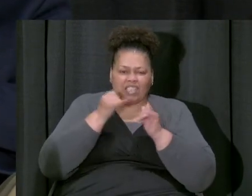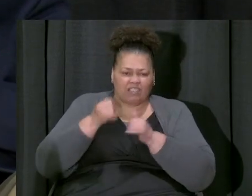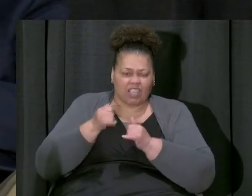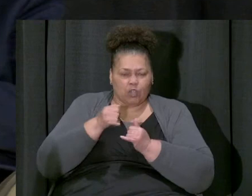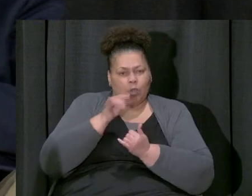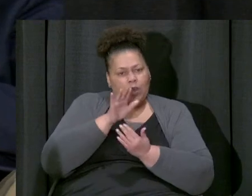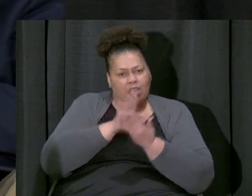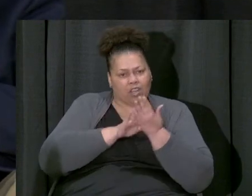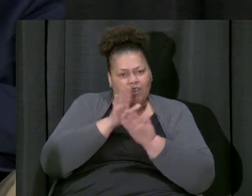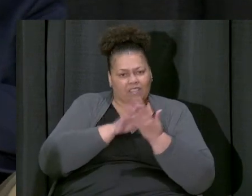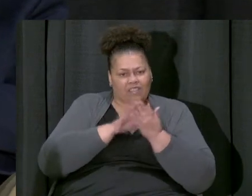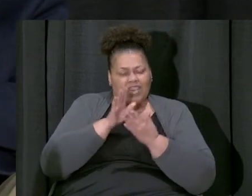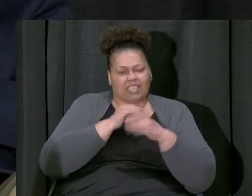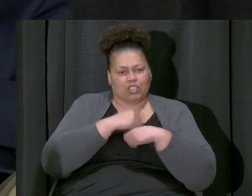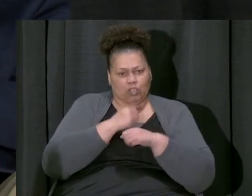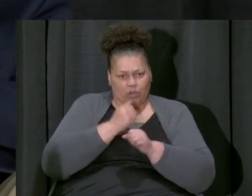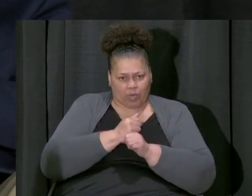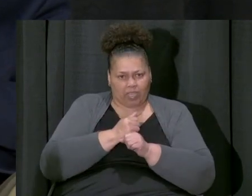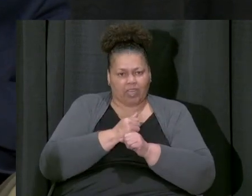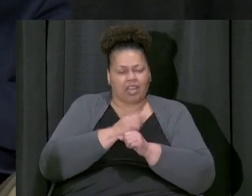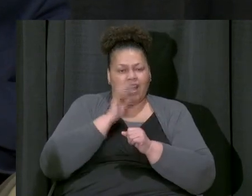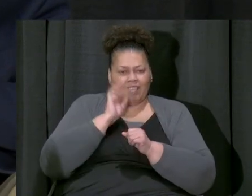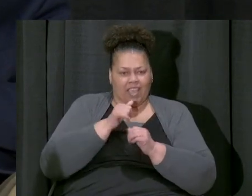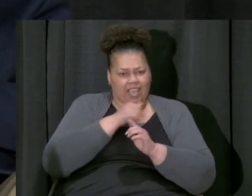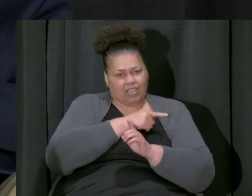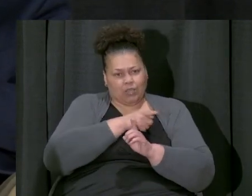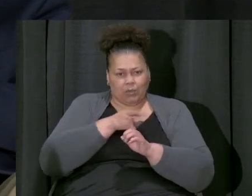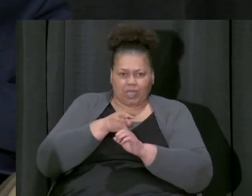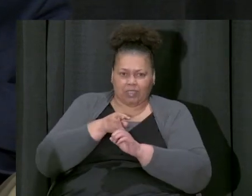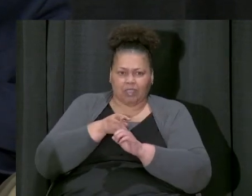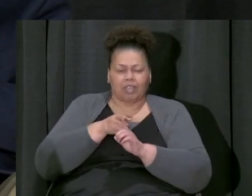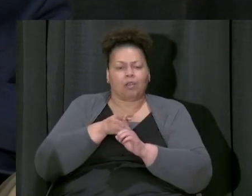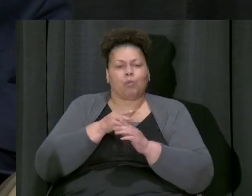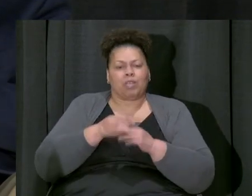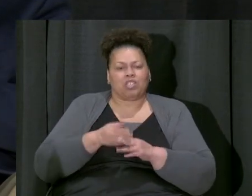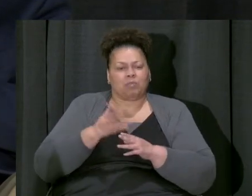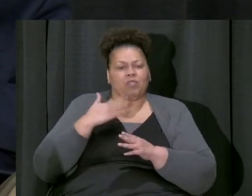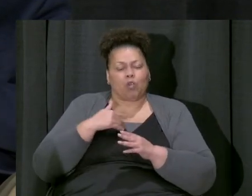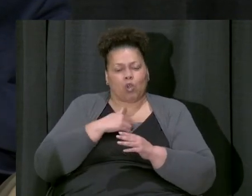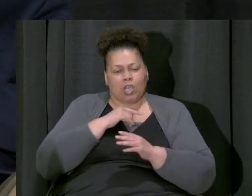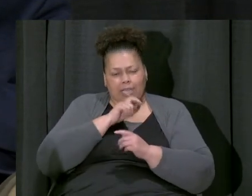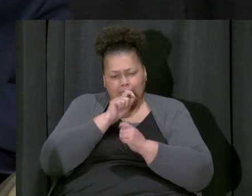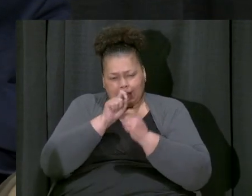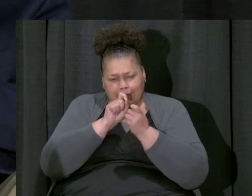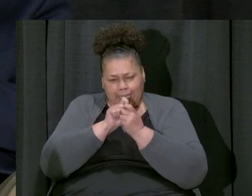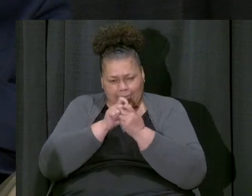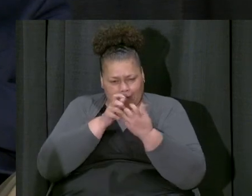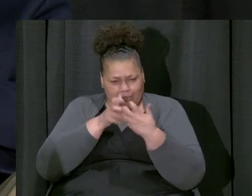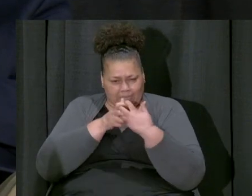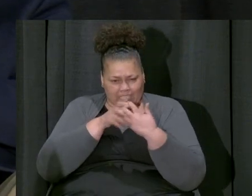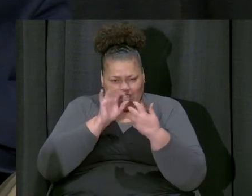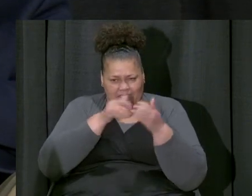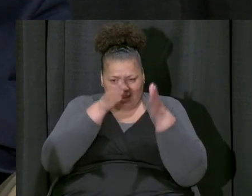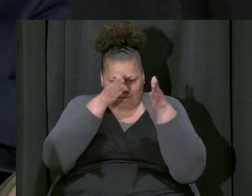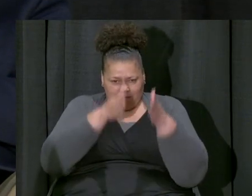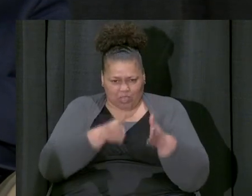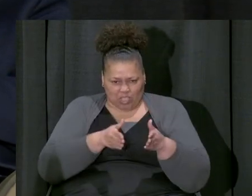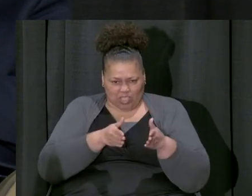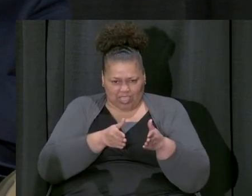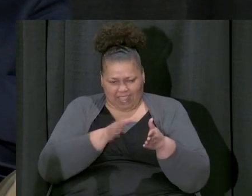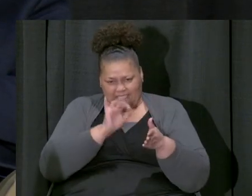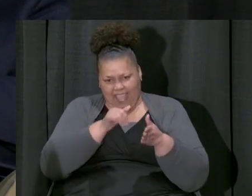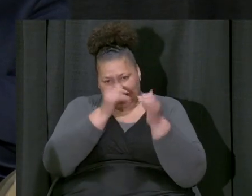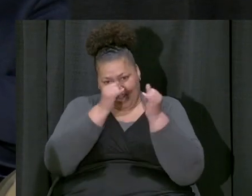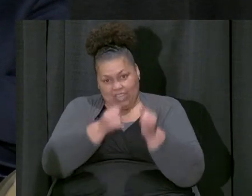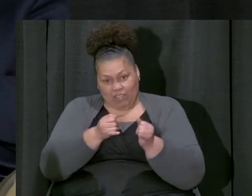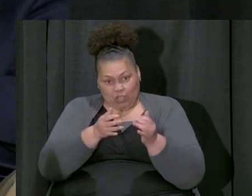interface generator. Go back what we talked about. It creates an interface just for that individual, okay? Now,